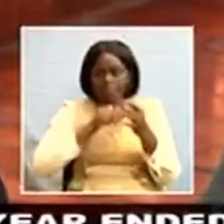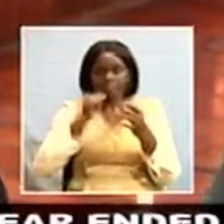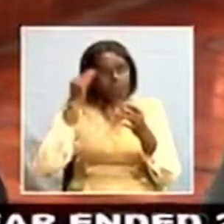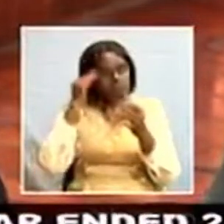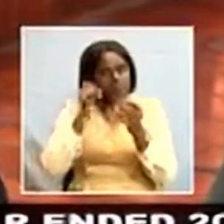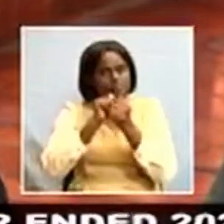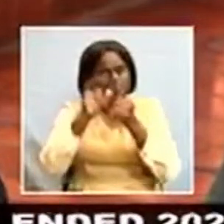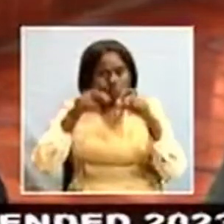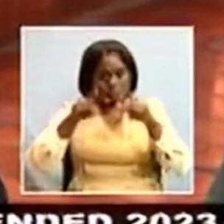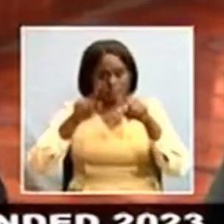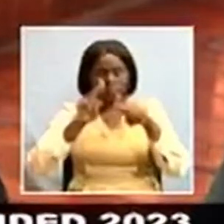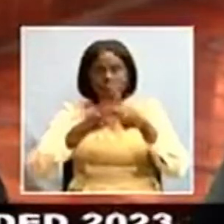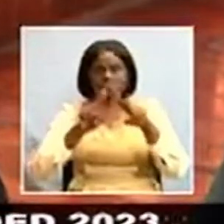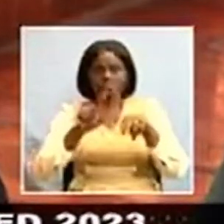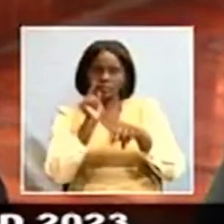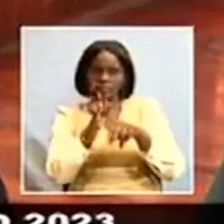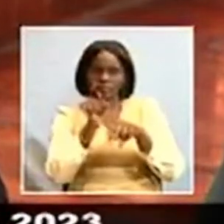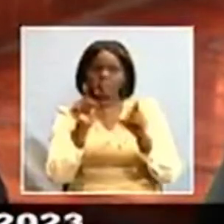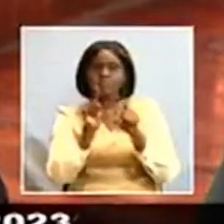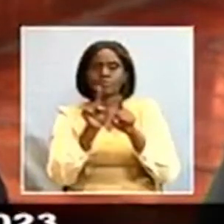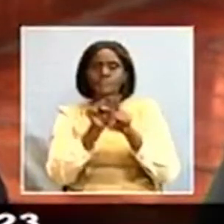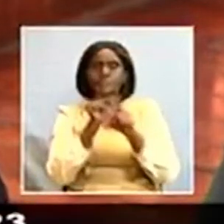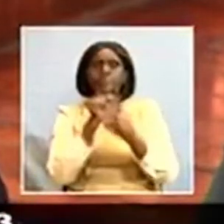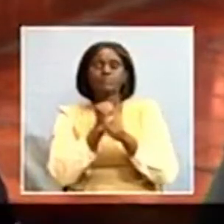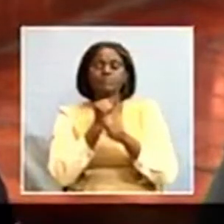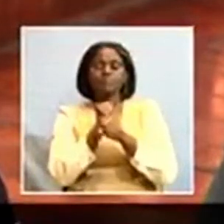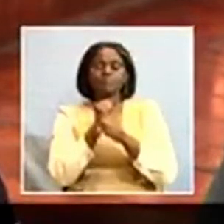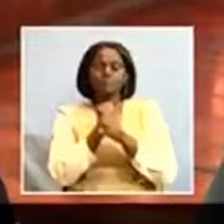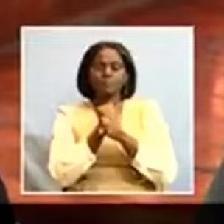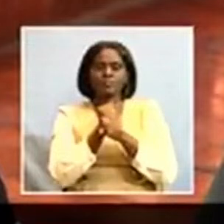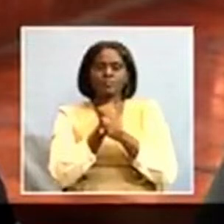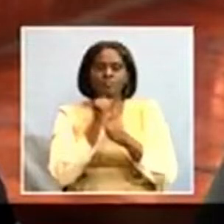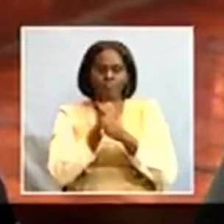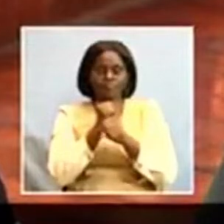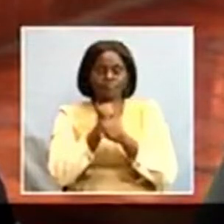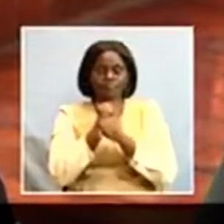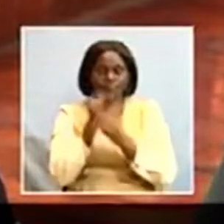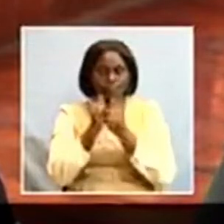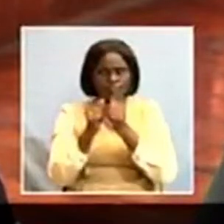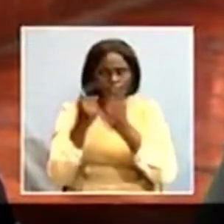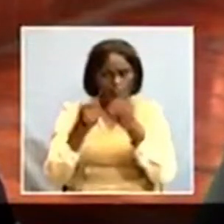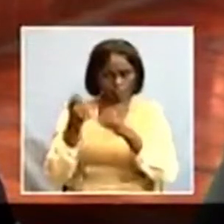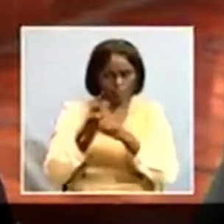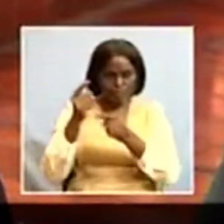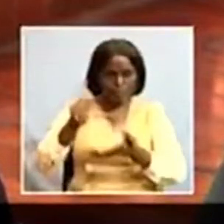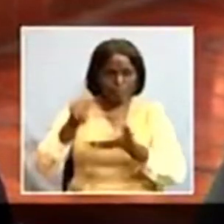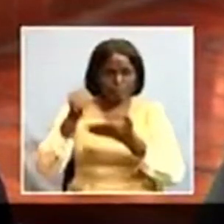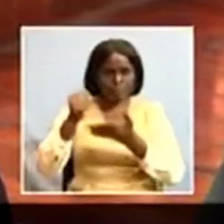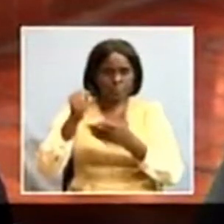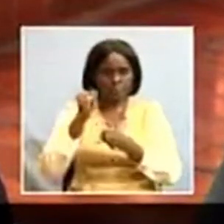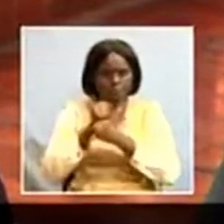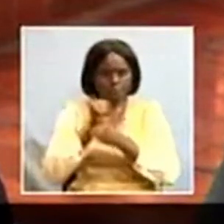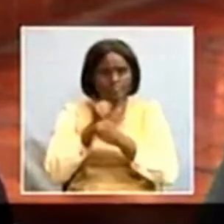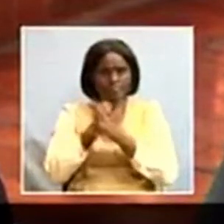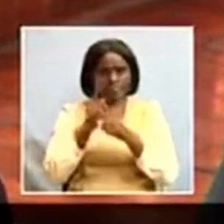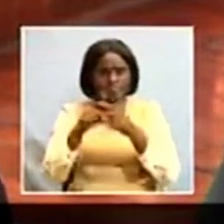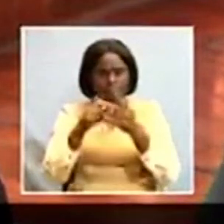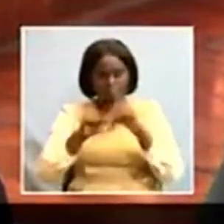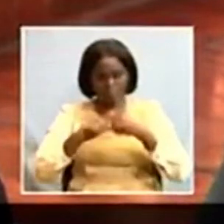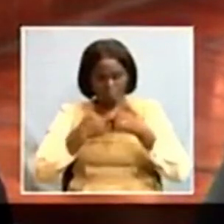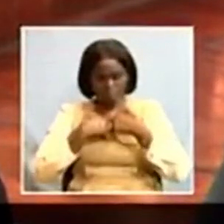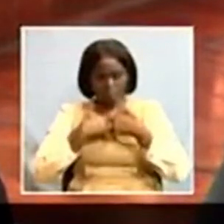Chair, that was an operational, that was coming from operational budget. So despite having